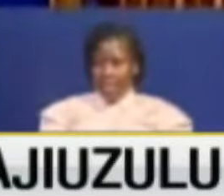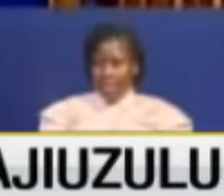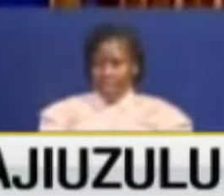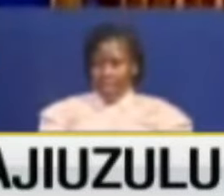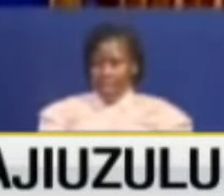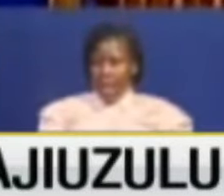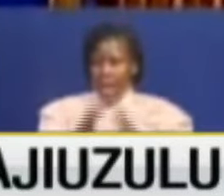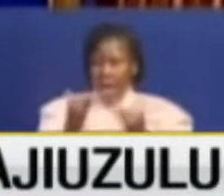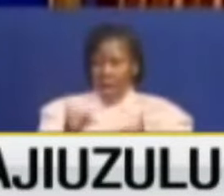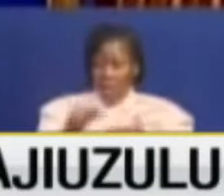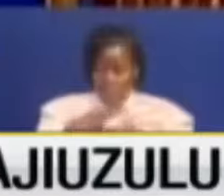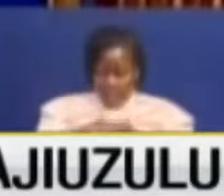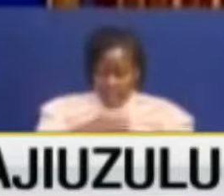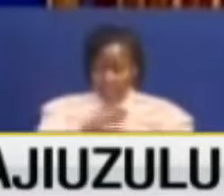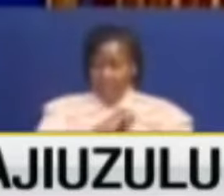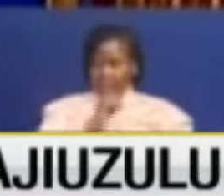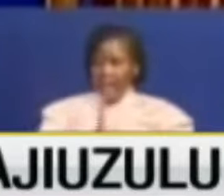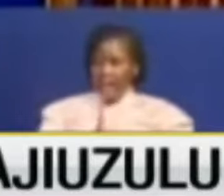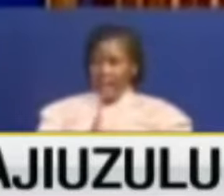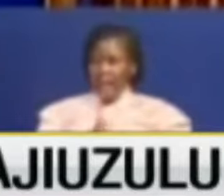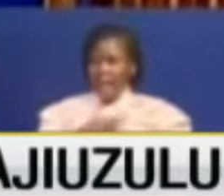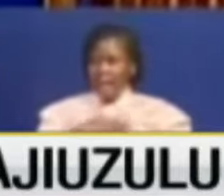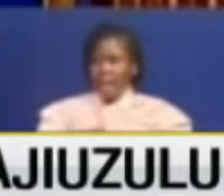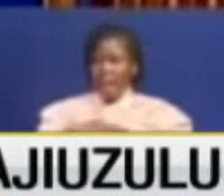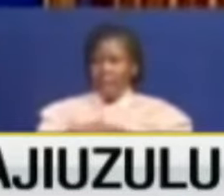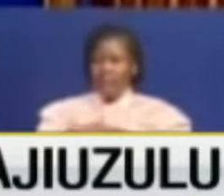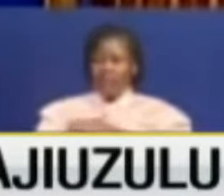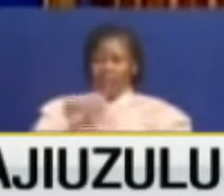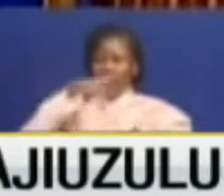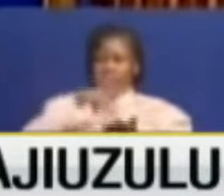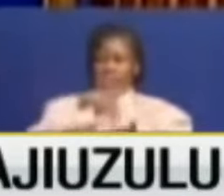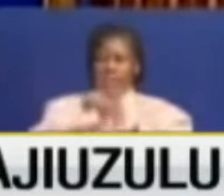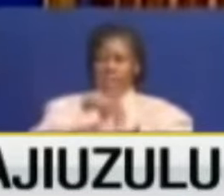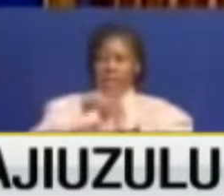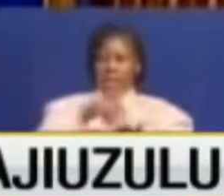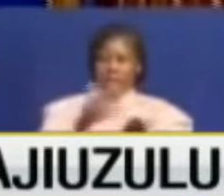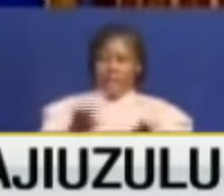Now, honorable senators, kindly be upstanding.